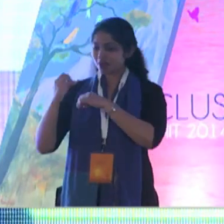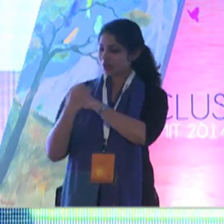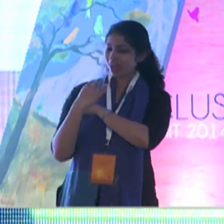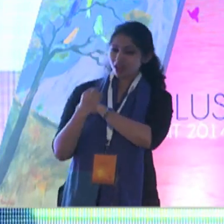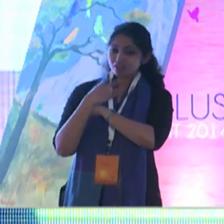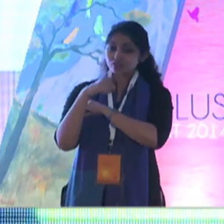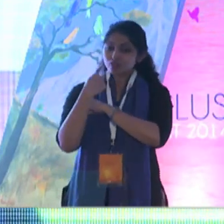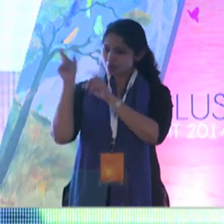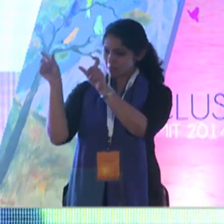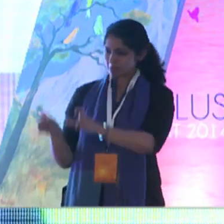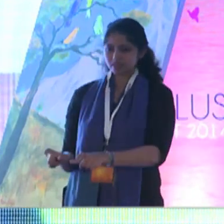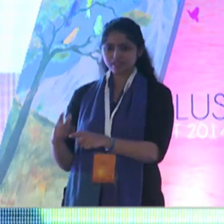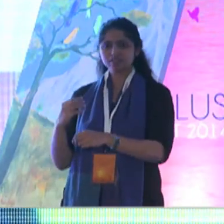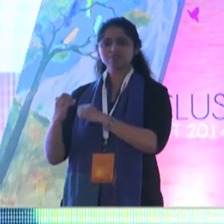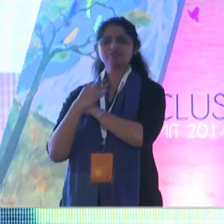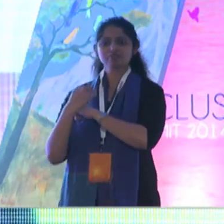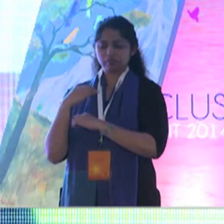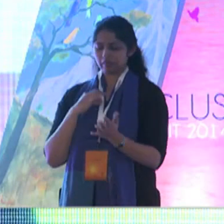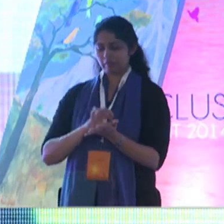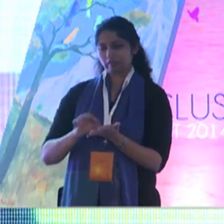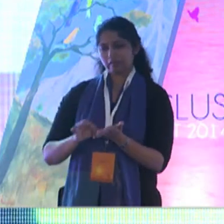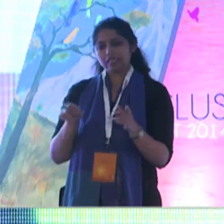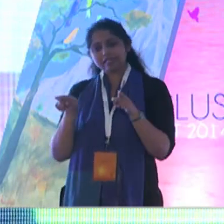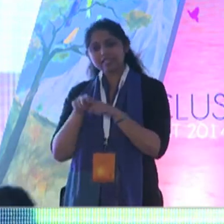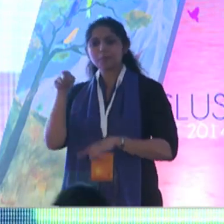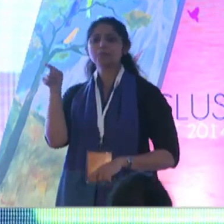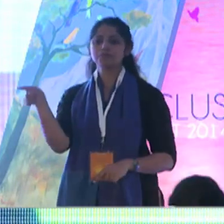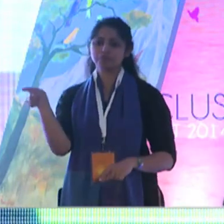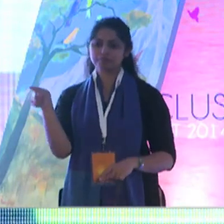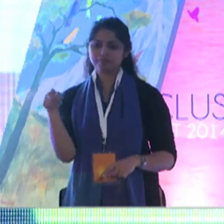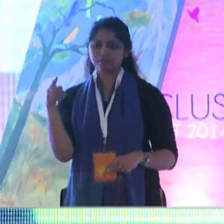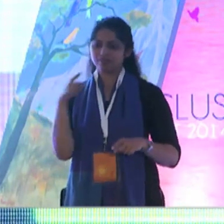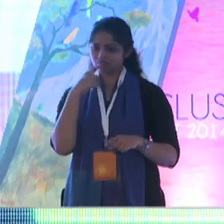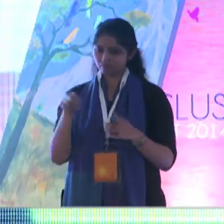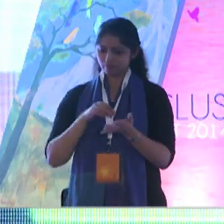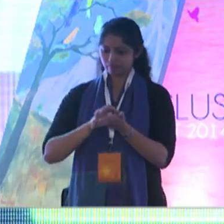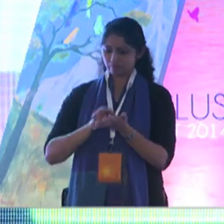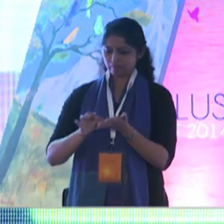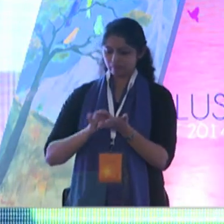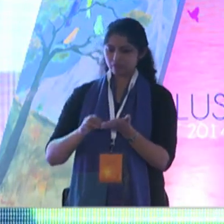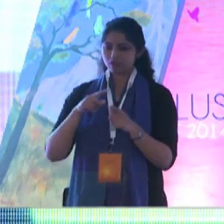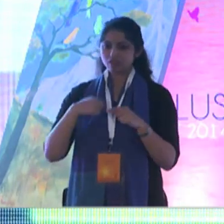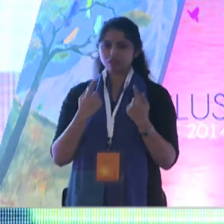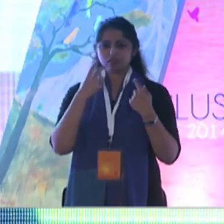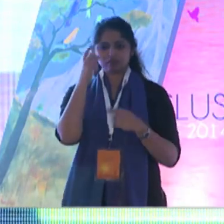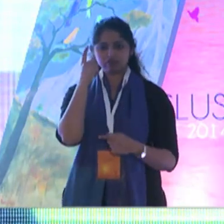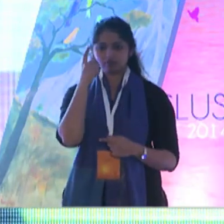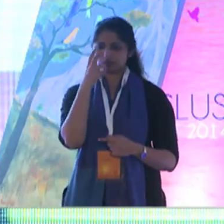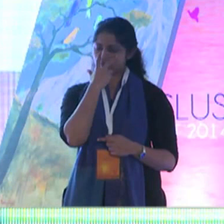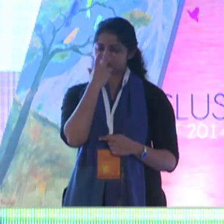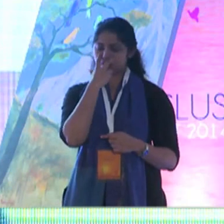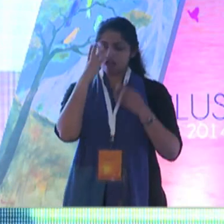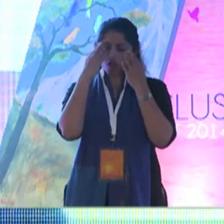life. And he said, I have written it down. And he said that I have been told, and I repeat to myself, I have lost one